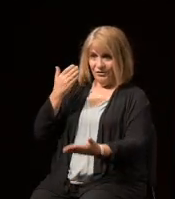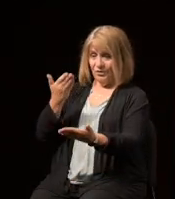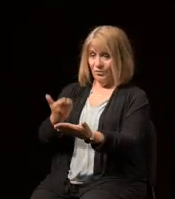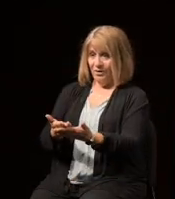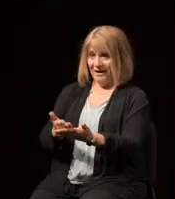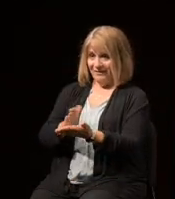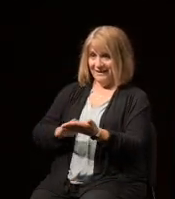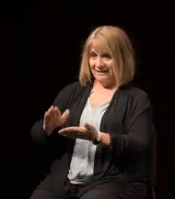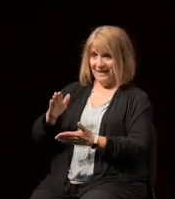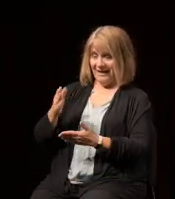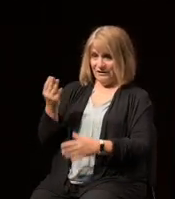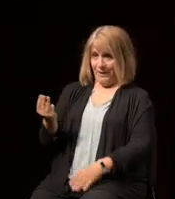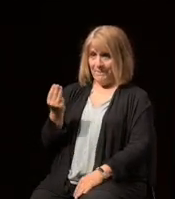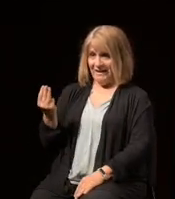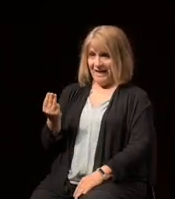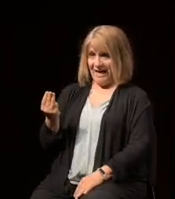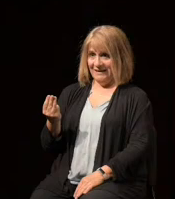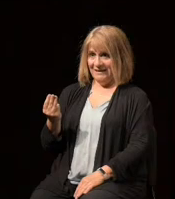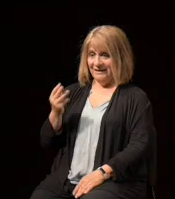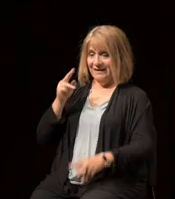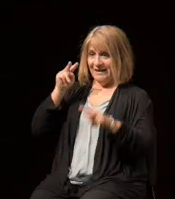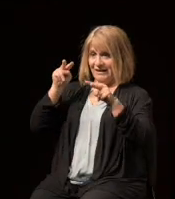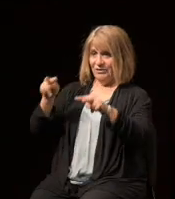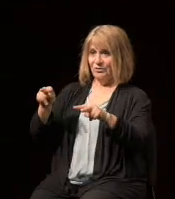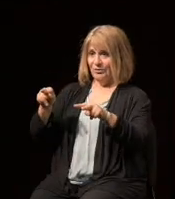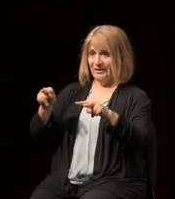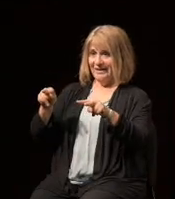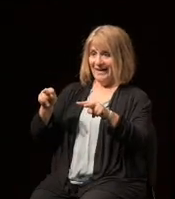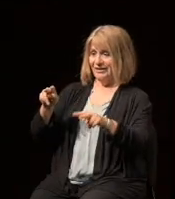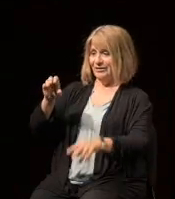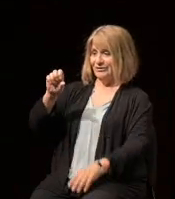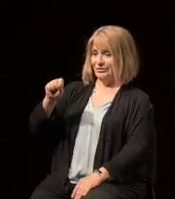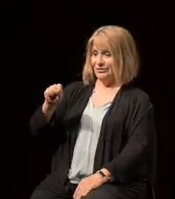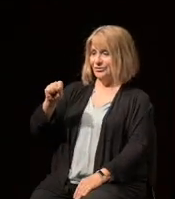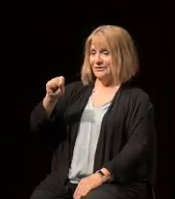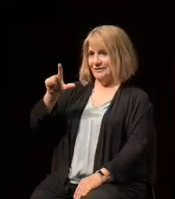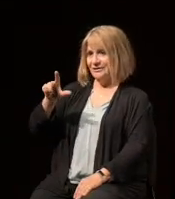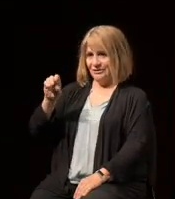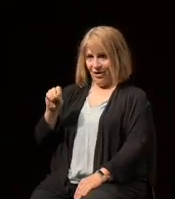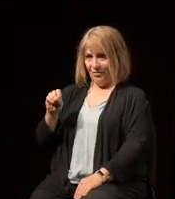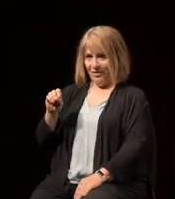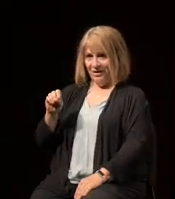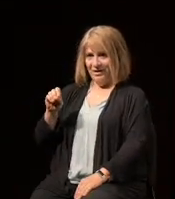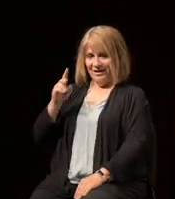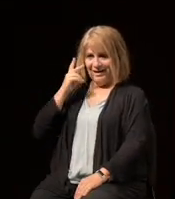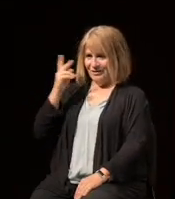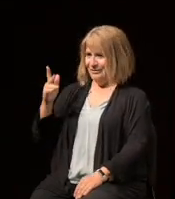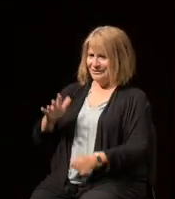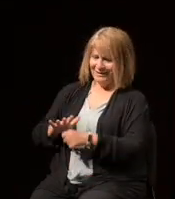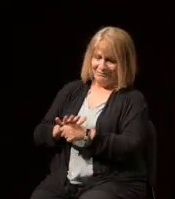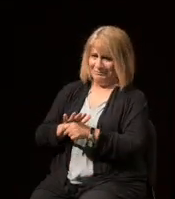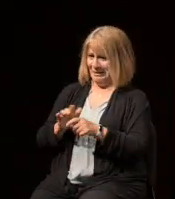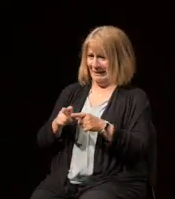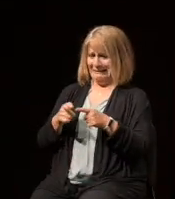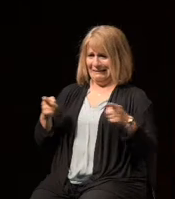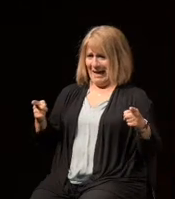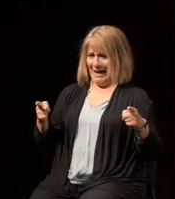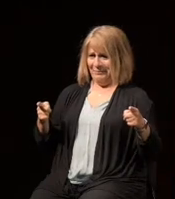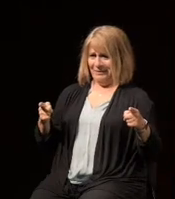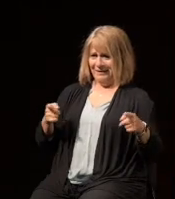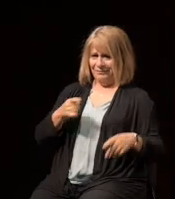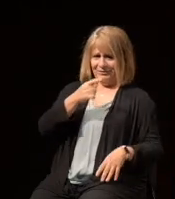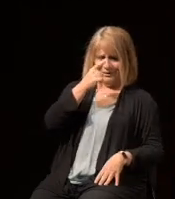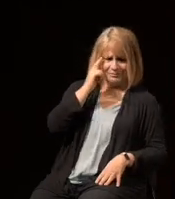Monday and you looked at your student outcomes data and it showed that there was a significant gap between Black and brown